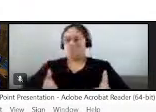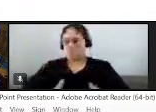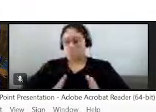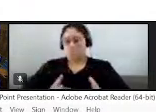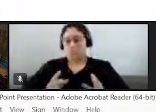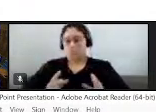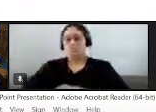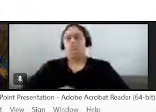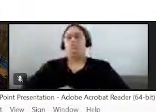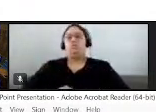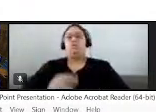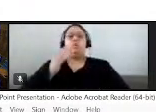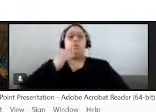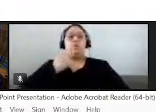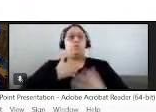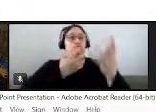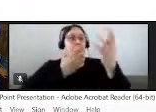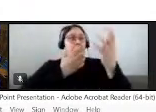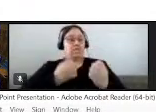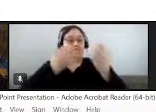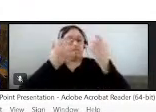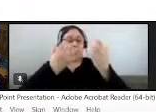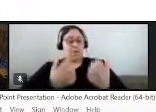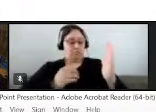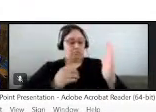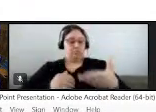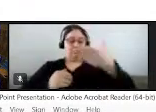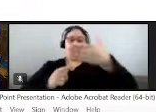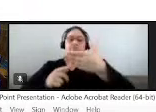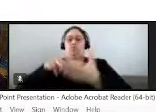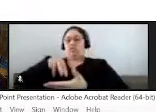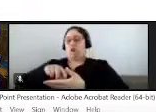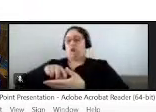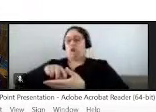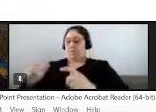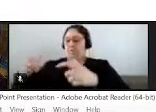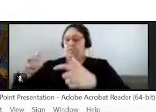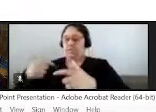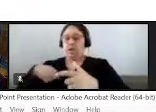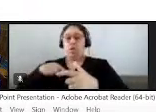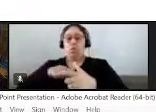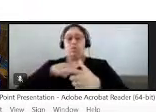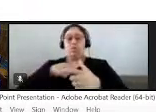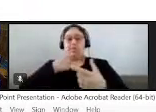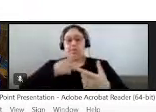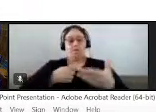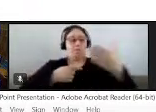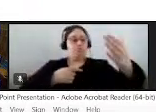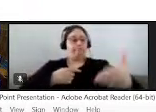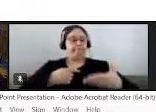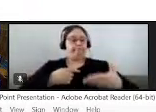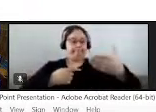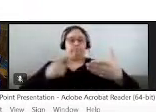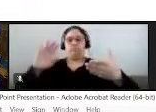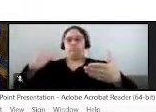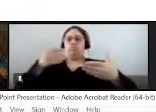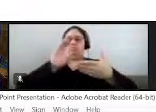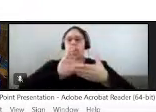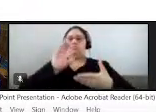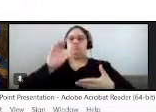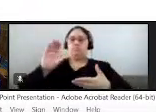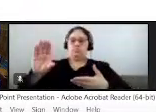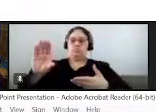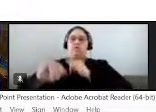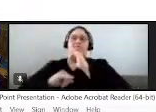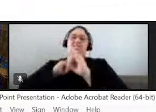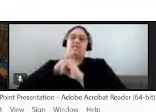When we received the budget for the Standing Committee, we will take the 1/3 and put it aside for international study